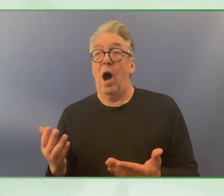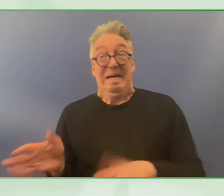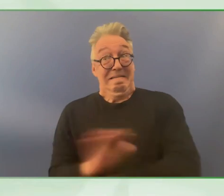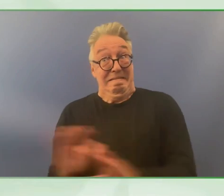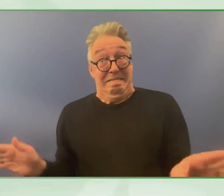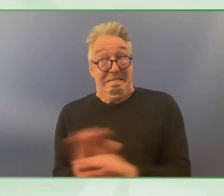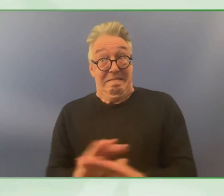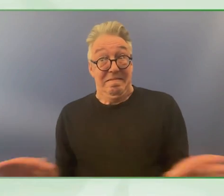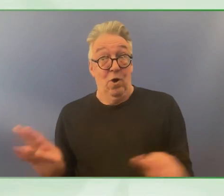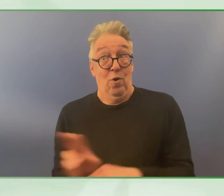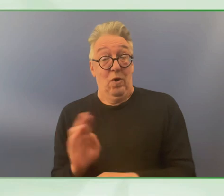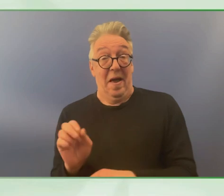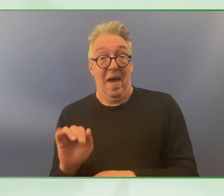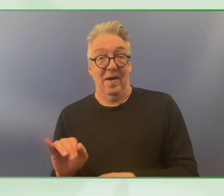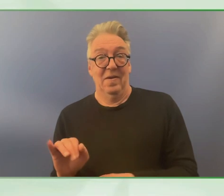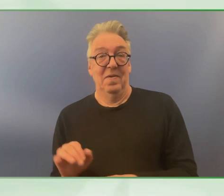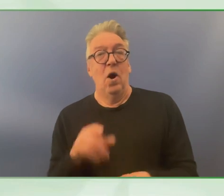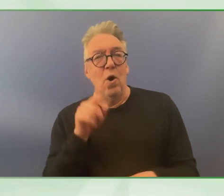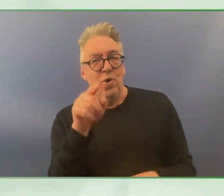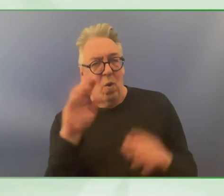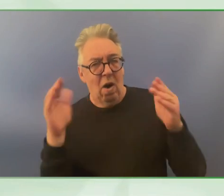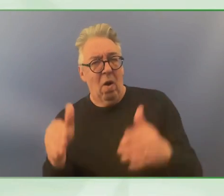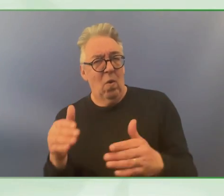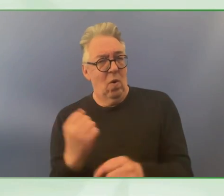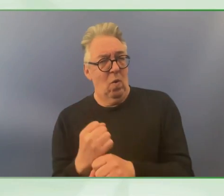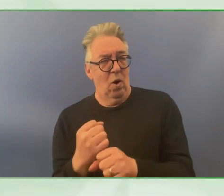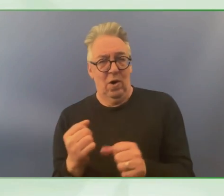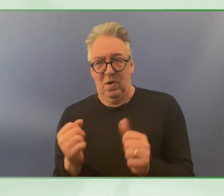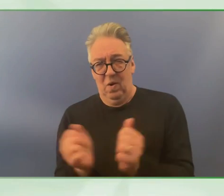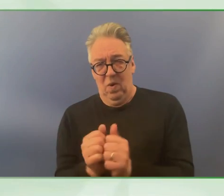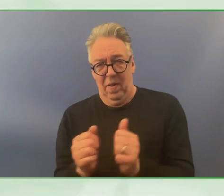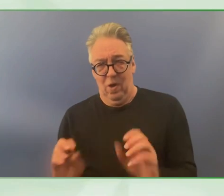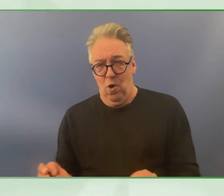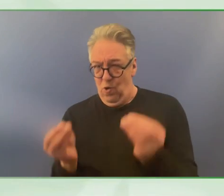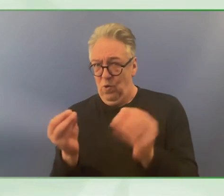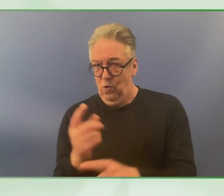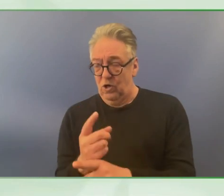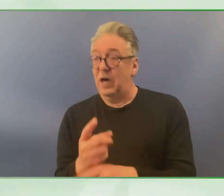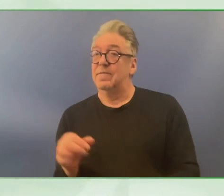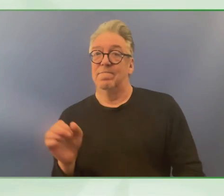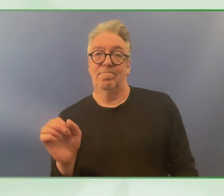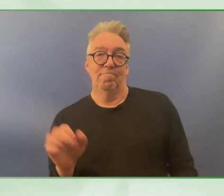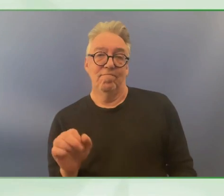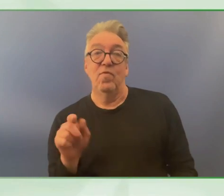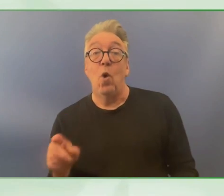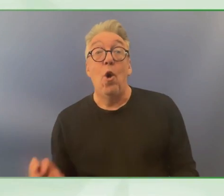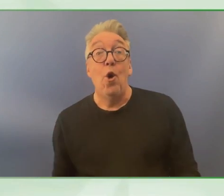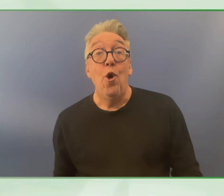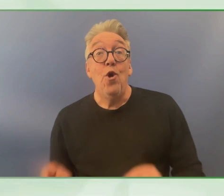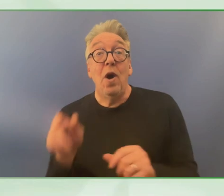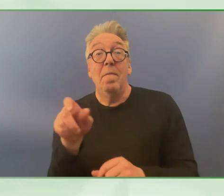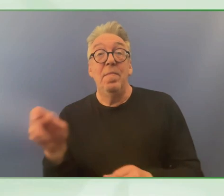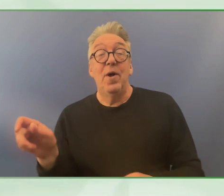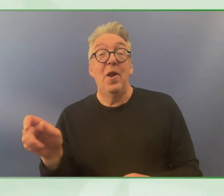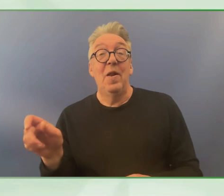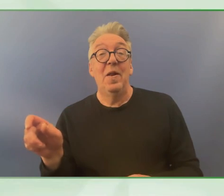are working with young people, yes? And, yeah. And so for younger people, it's sometimes hard to really detangle